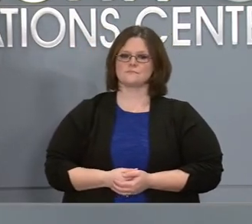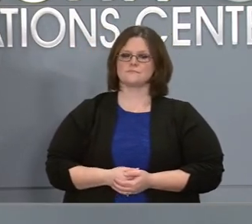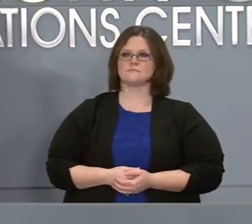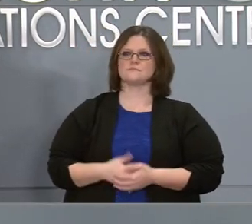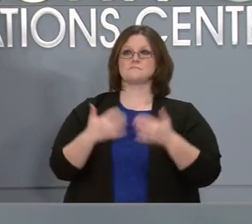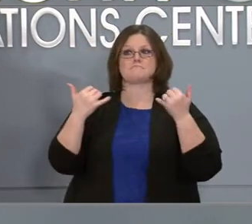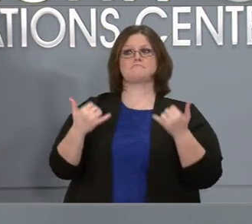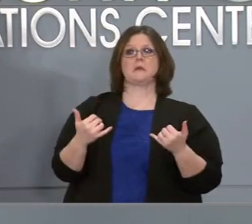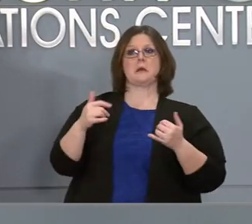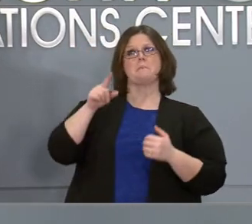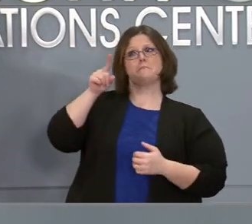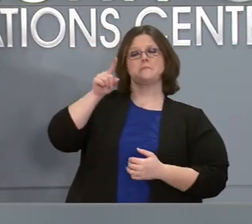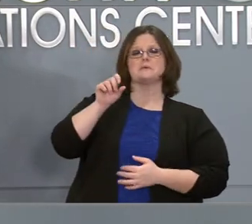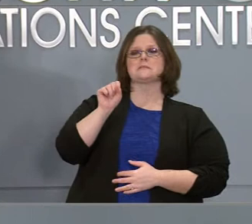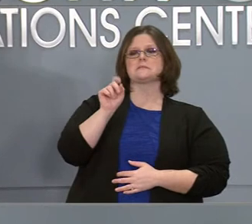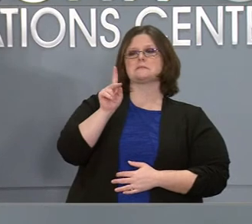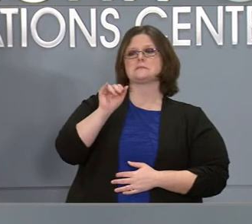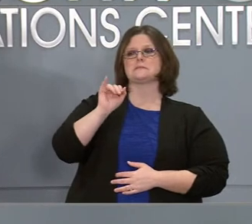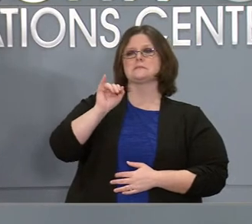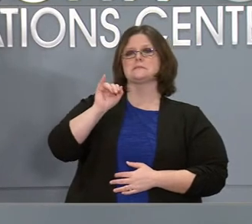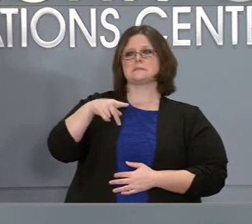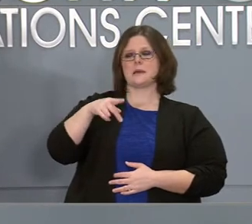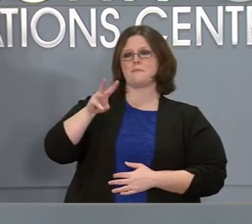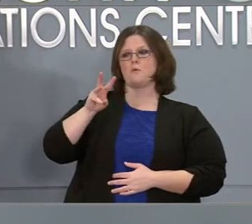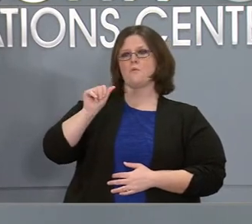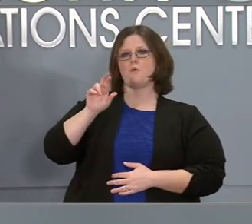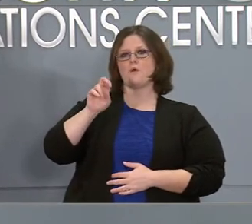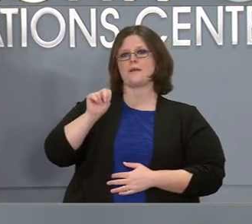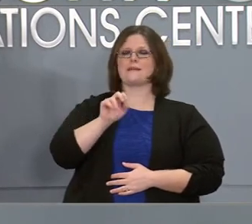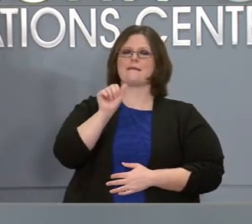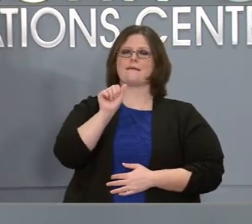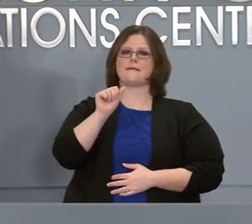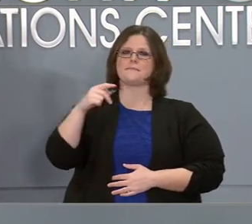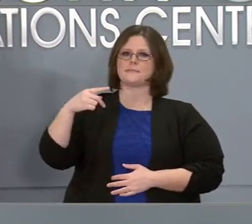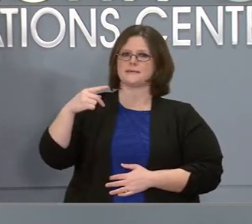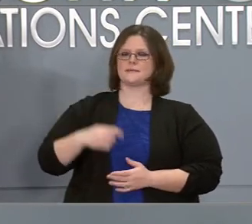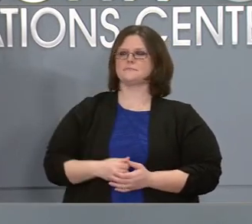Our first question is from Skip Foreman with the Associated Press.